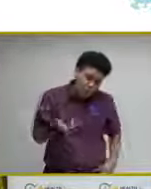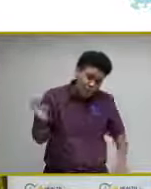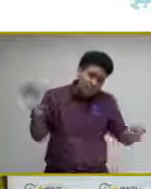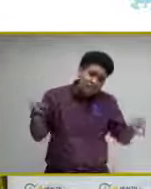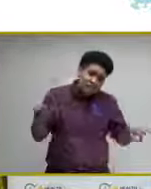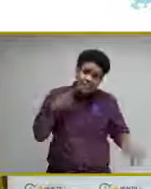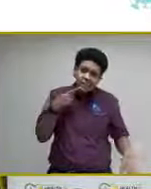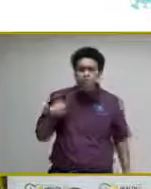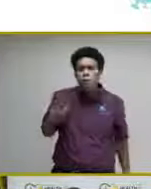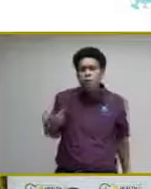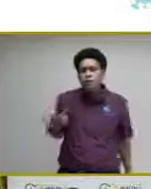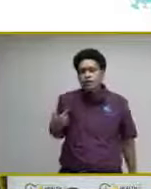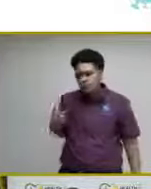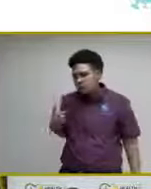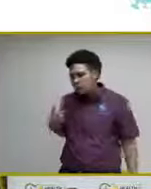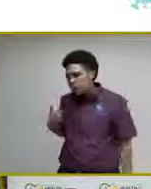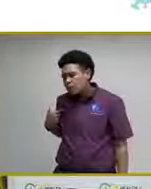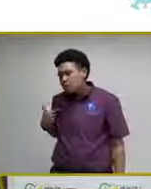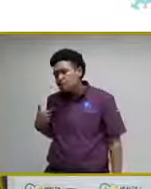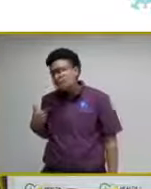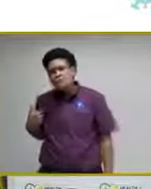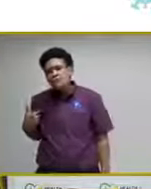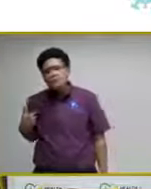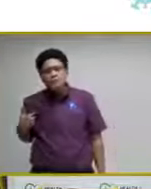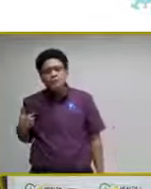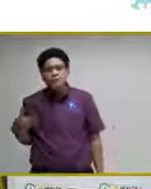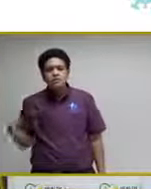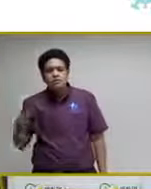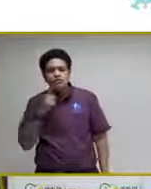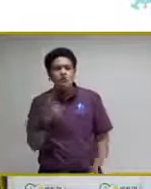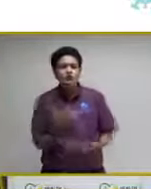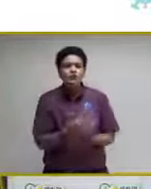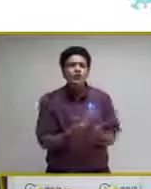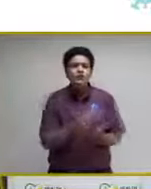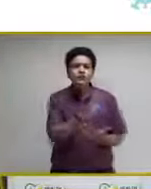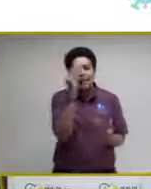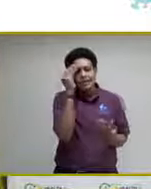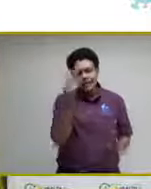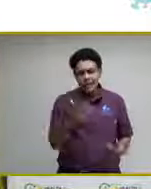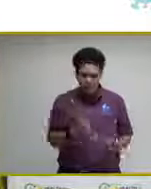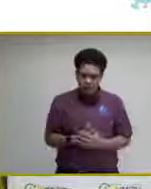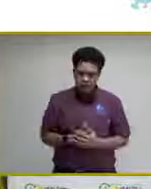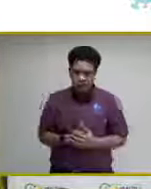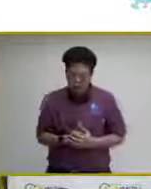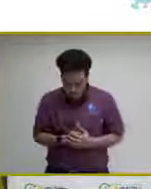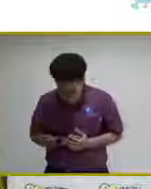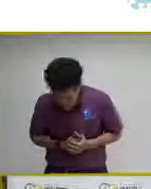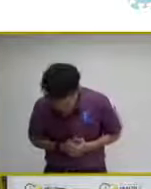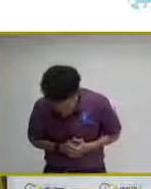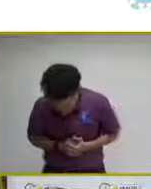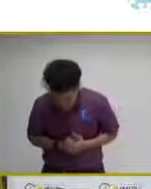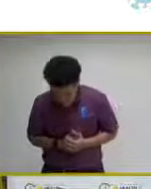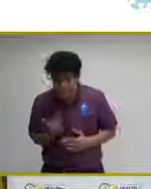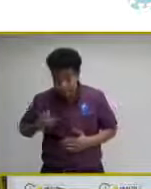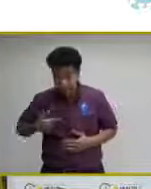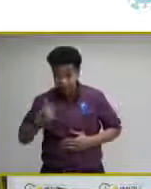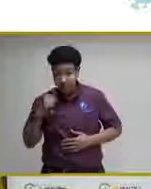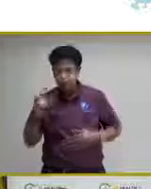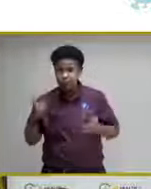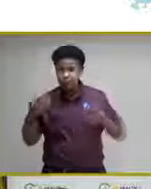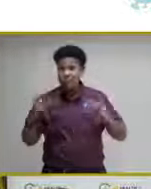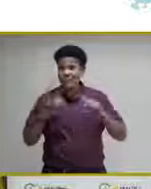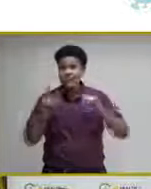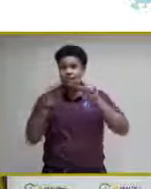definitively say that they want to take the vaccine, and they have been collecting their data. So as we move to the